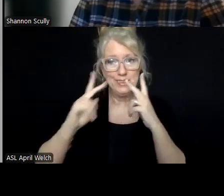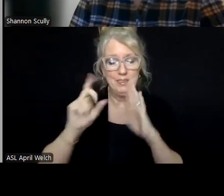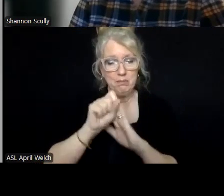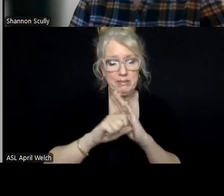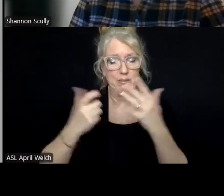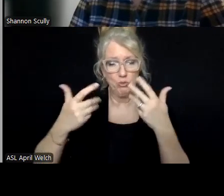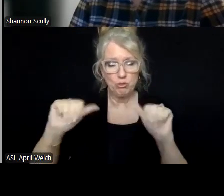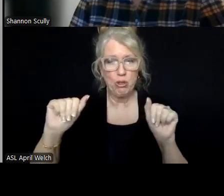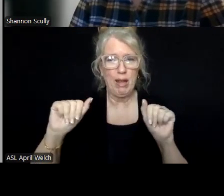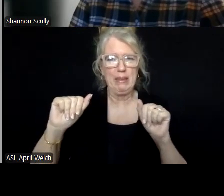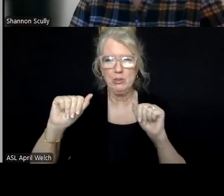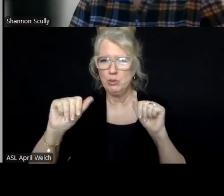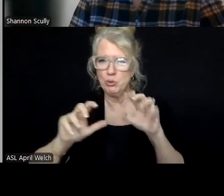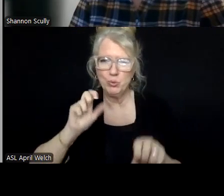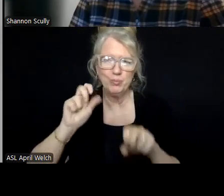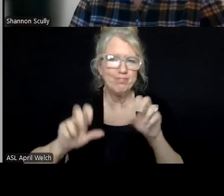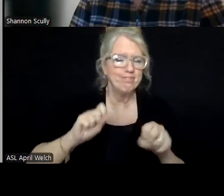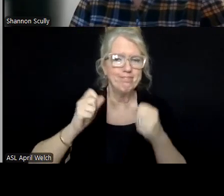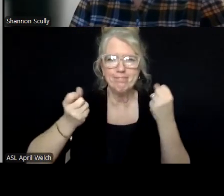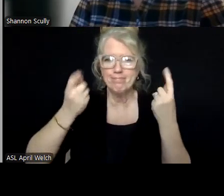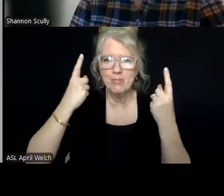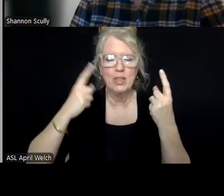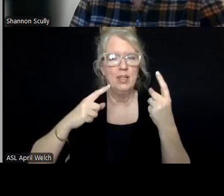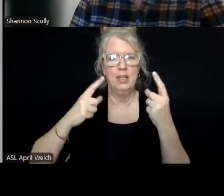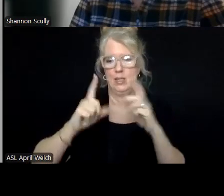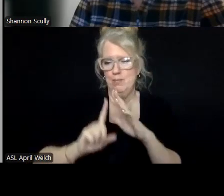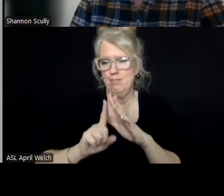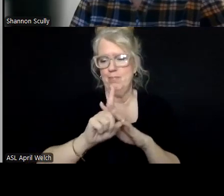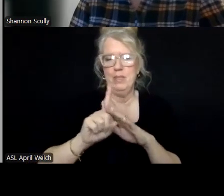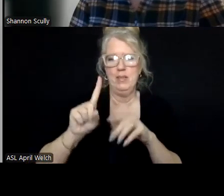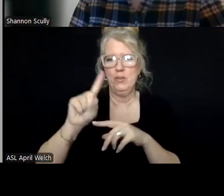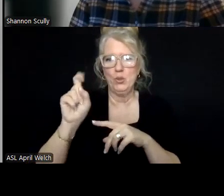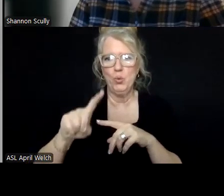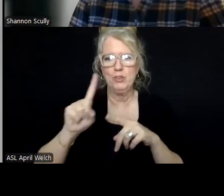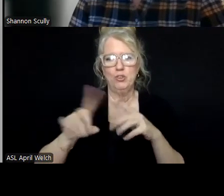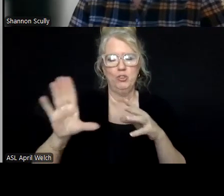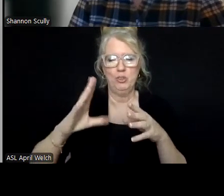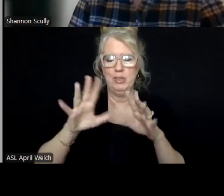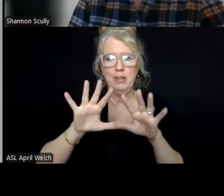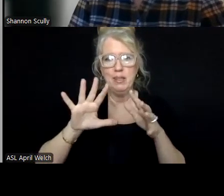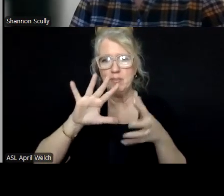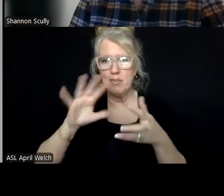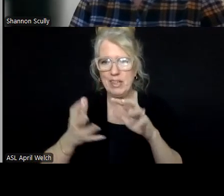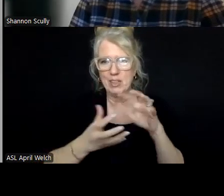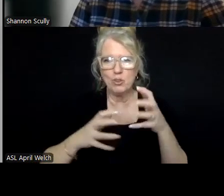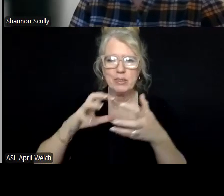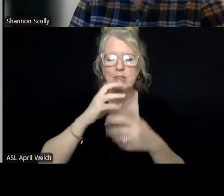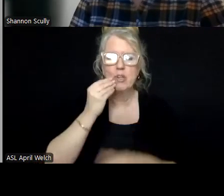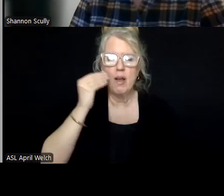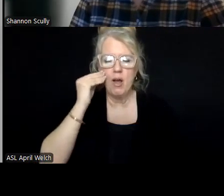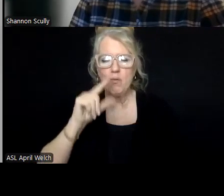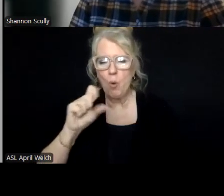trying to grapple with, this emerging question about the intersection of homelessness and the criminal